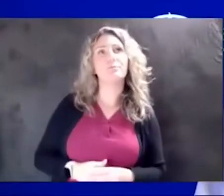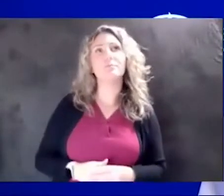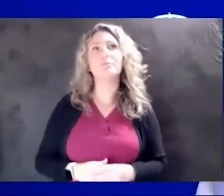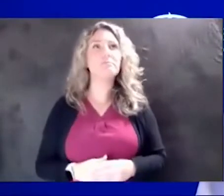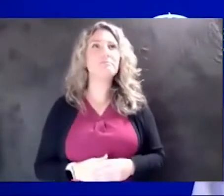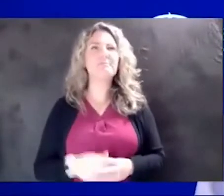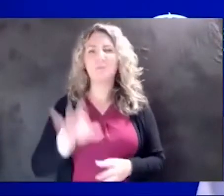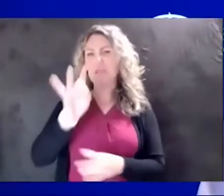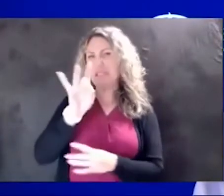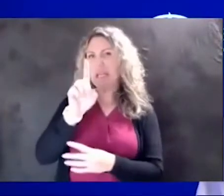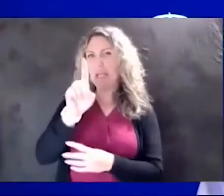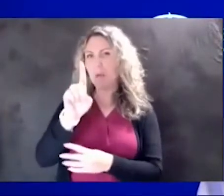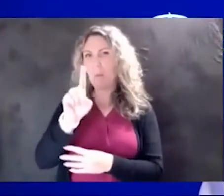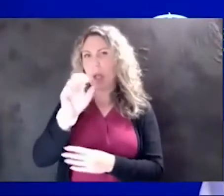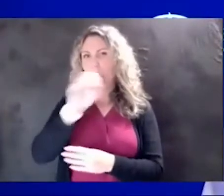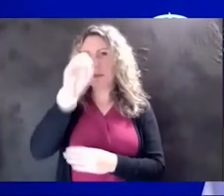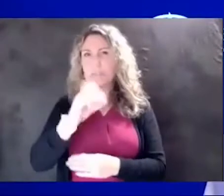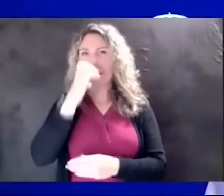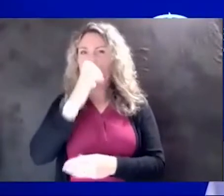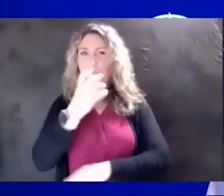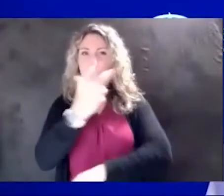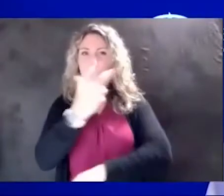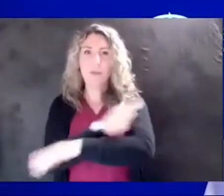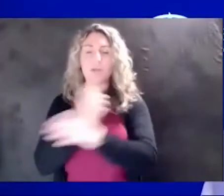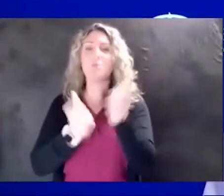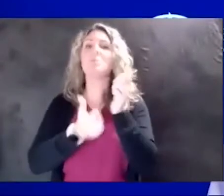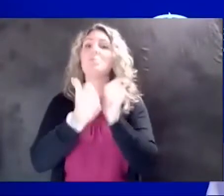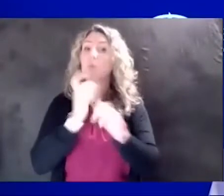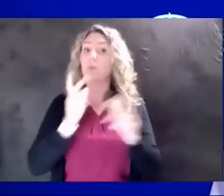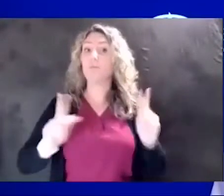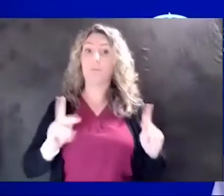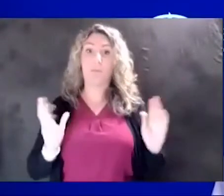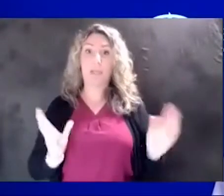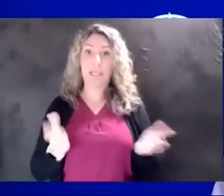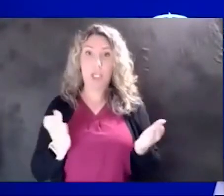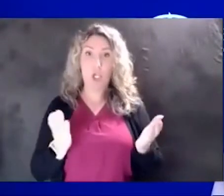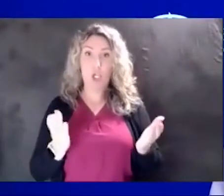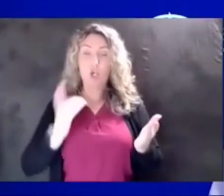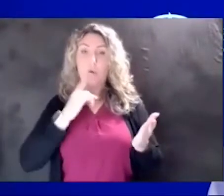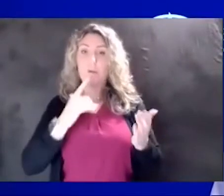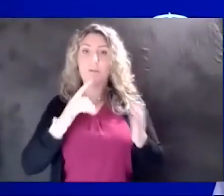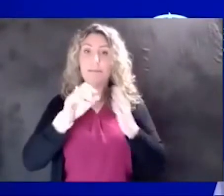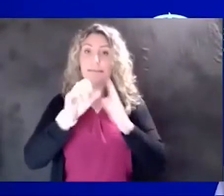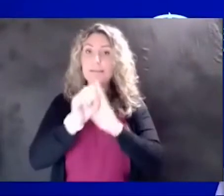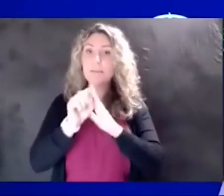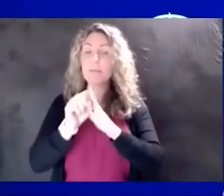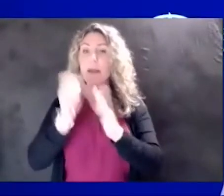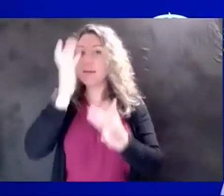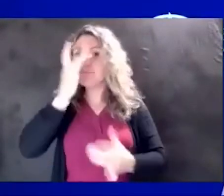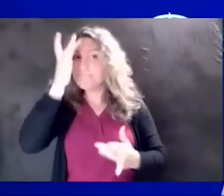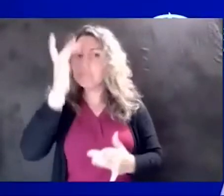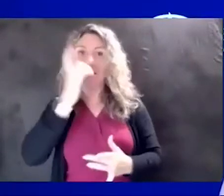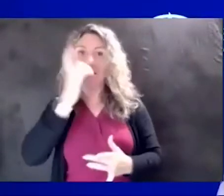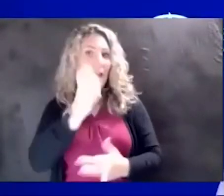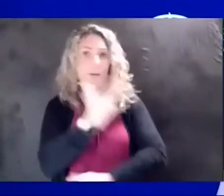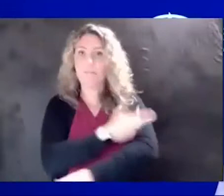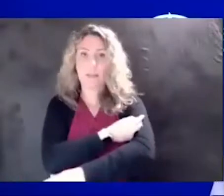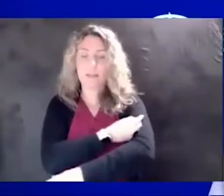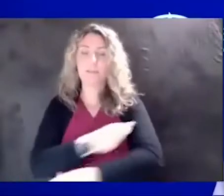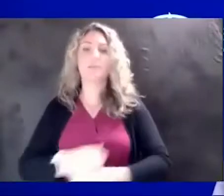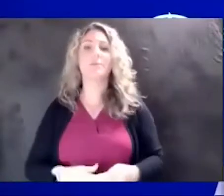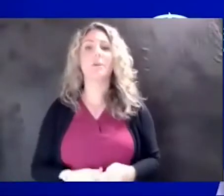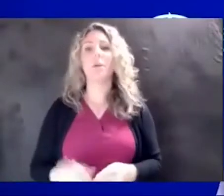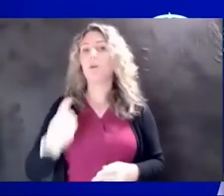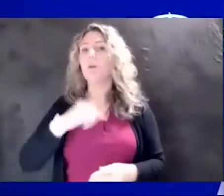81% were not vaccinated. So the vast majority of people in here with symptomatic disease were not vaccinated. And we will try to